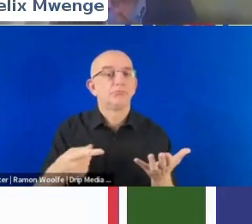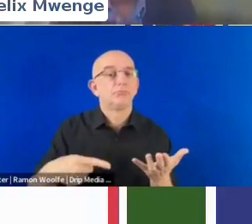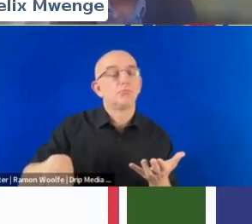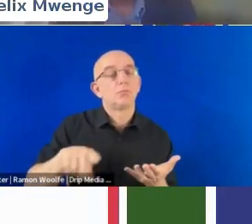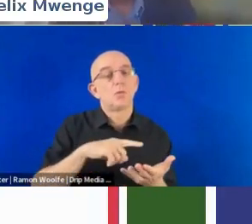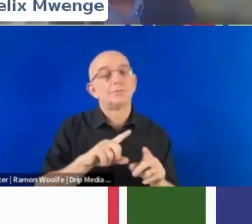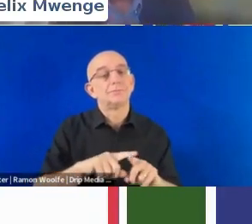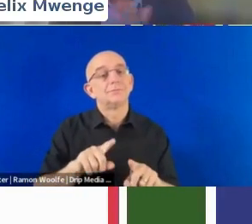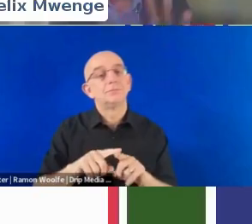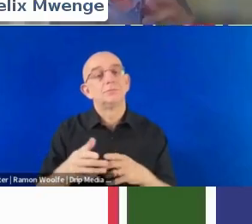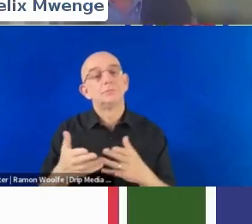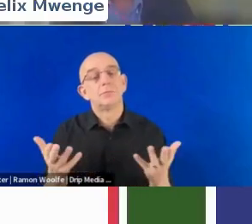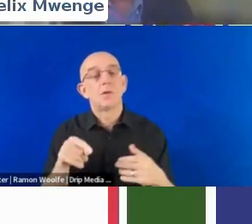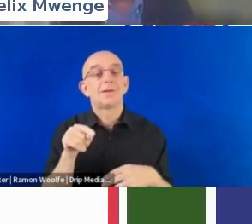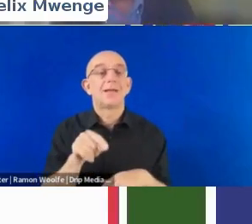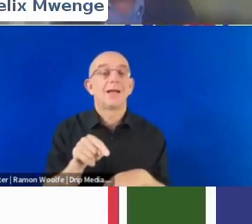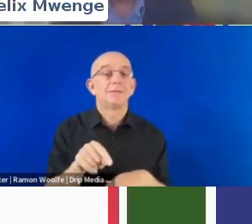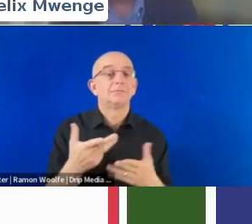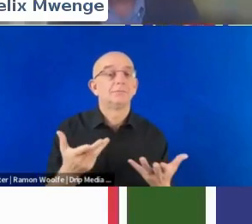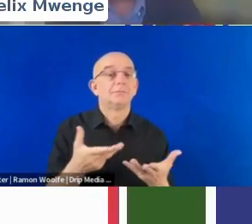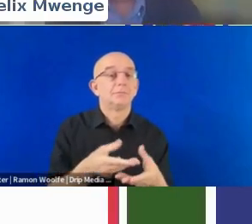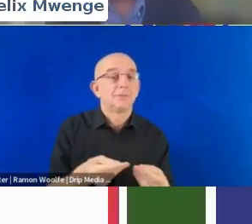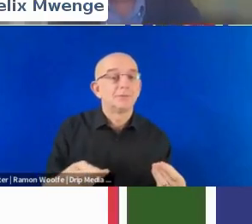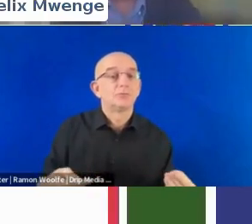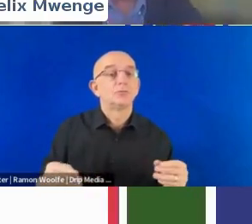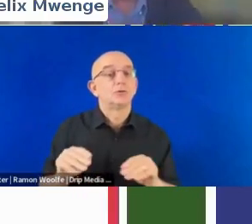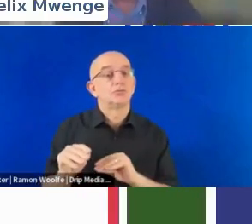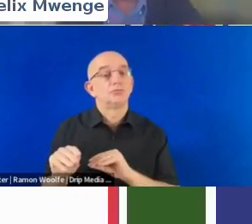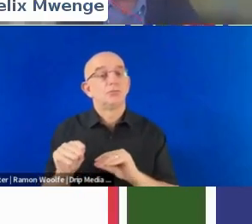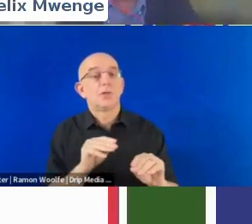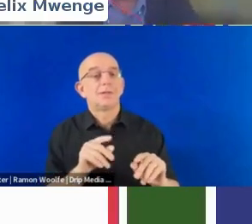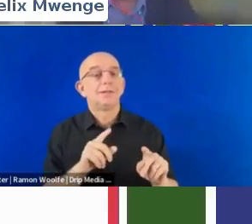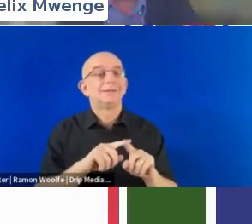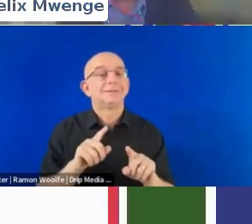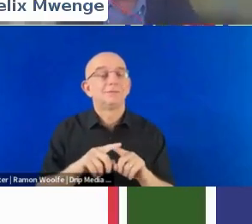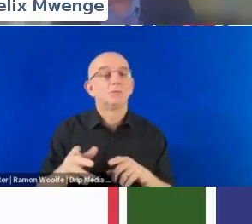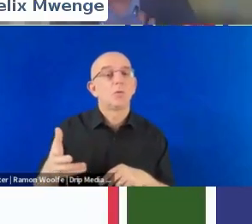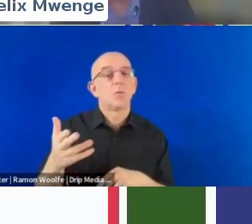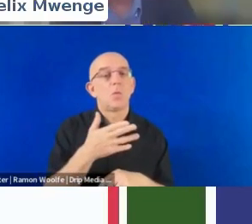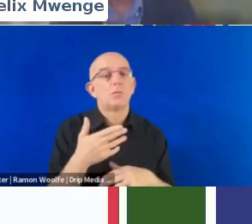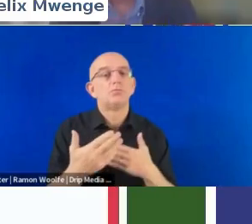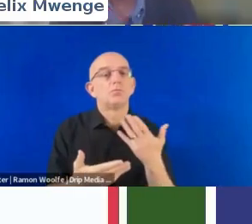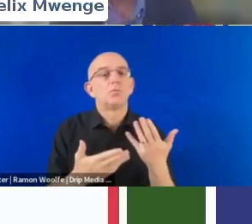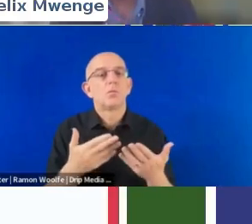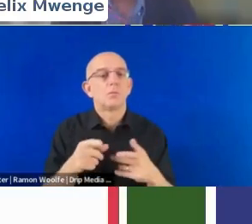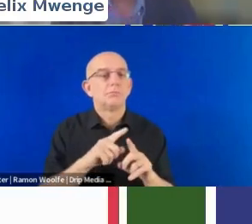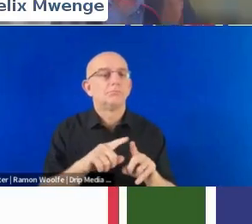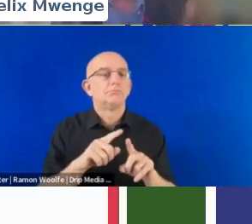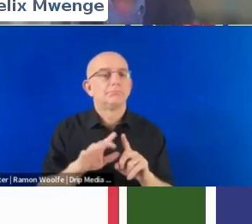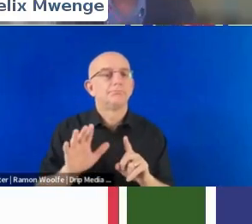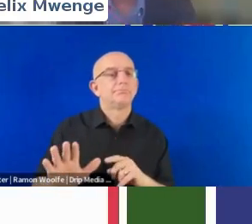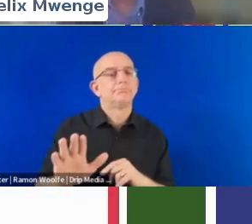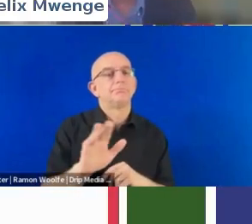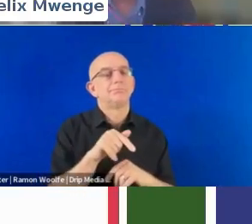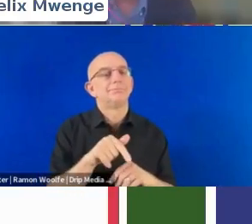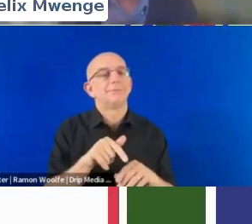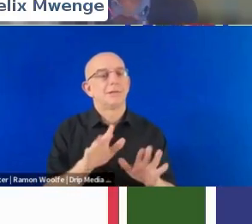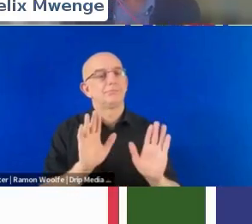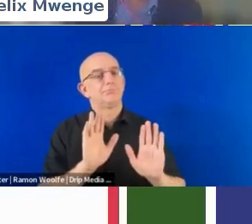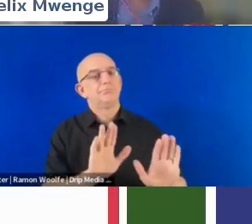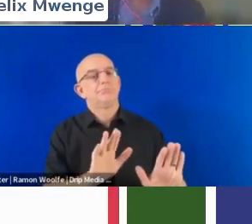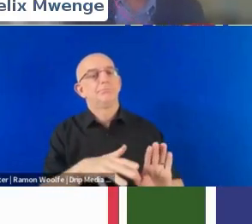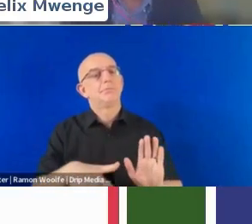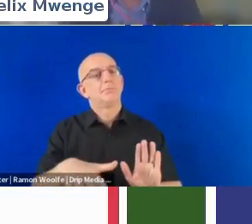good. Transform is focused on providing technical guidance to social protection practitioners who are engaged in